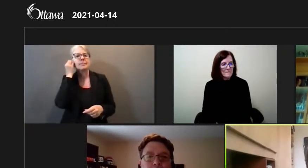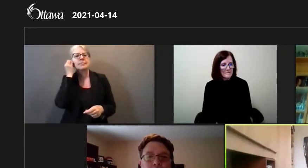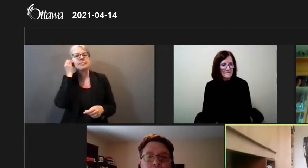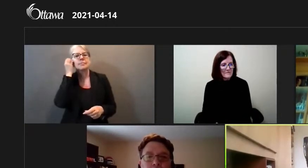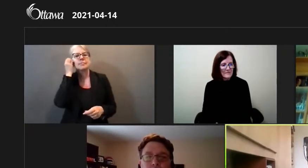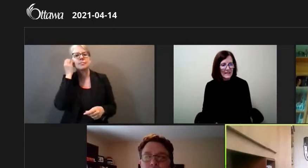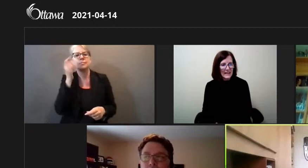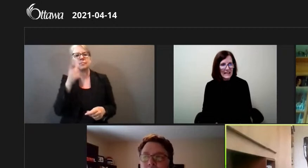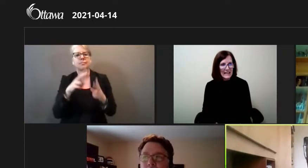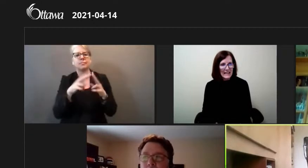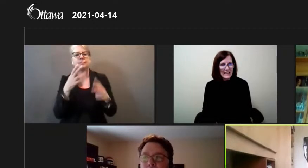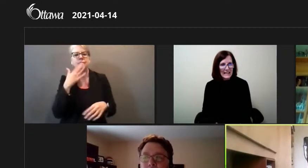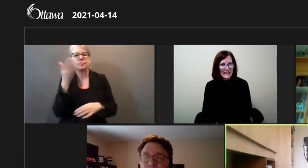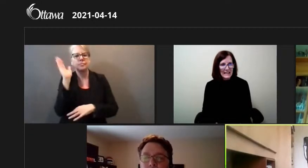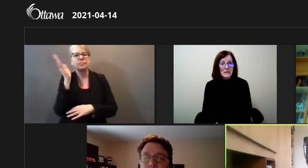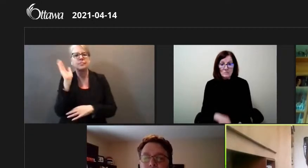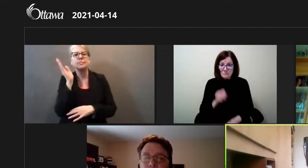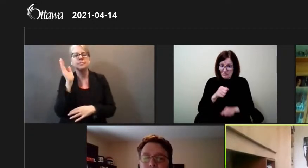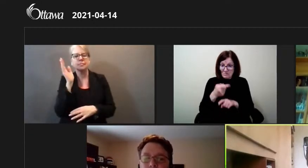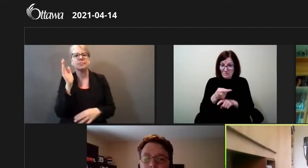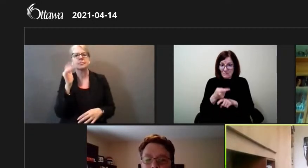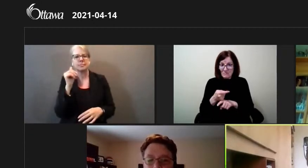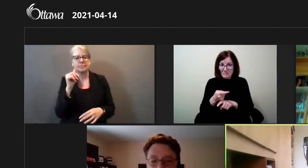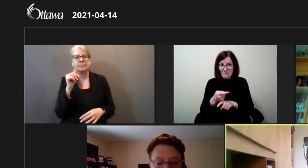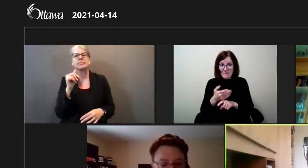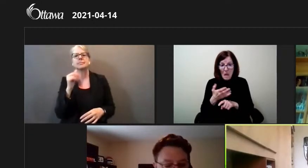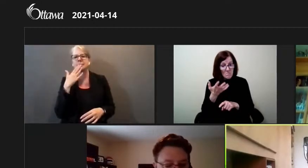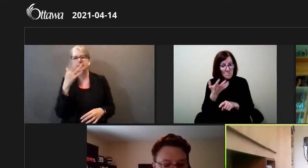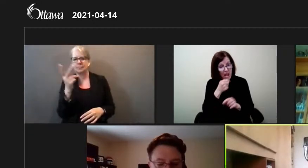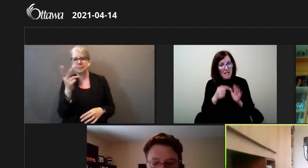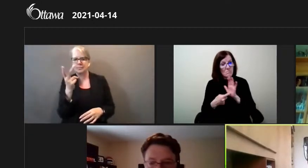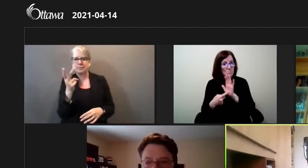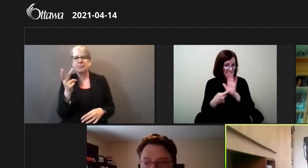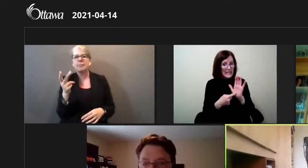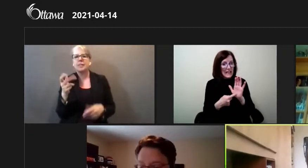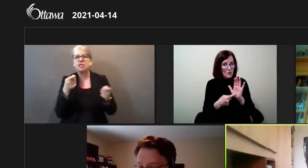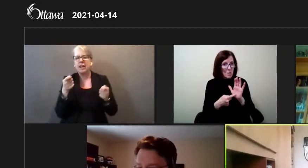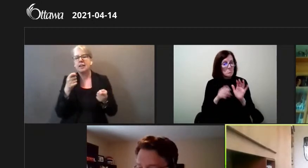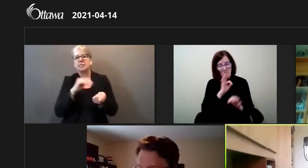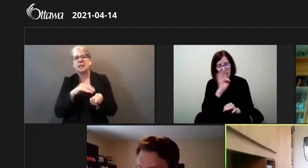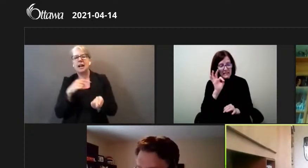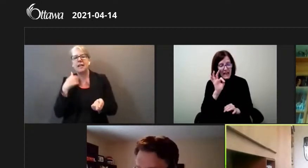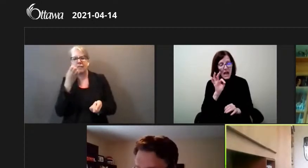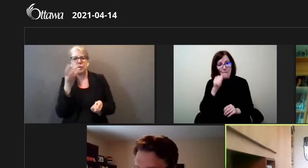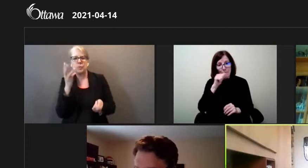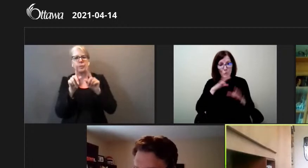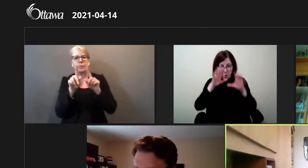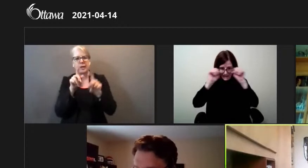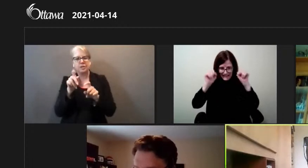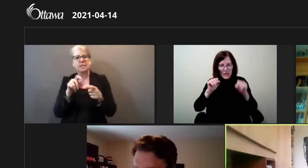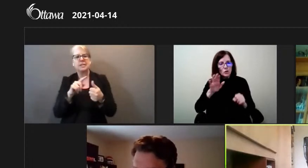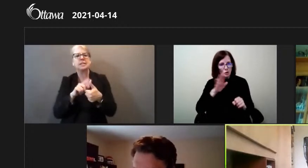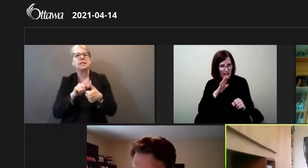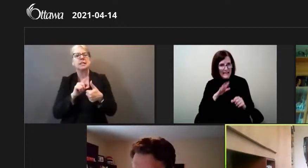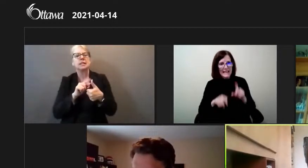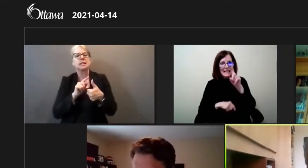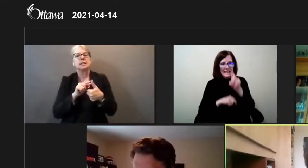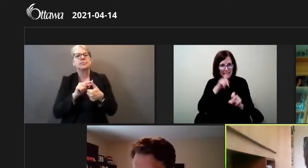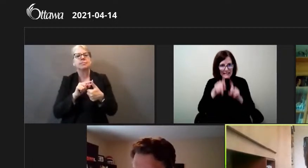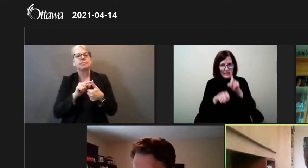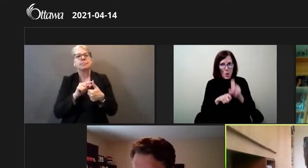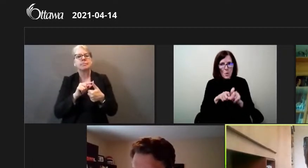a very good presentation, Dr. and Mr. Chair. I do have a few questions. One of them is we're talking